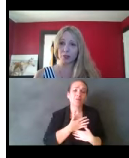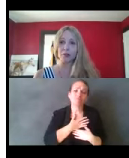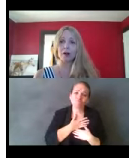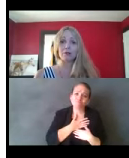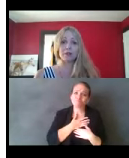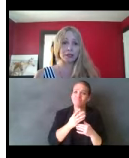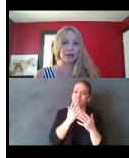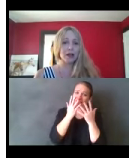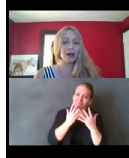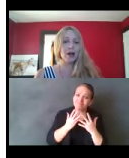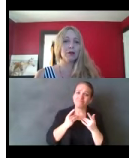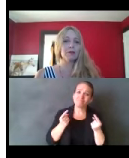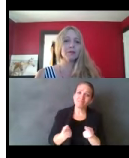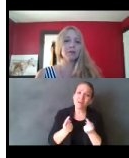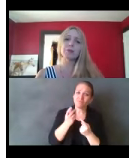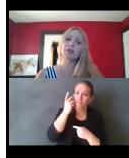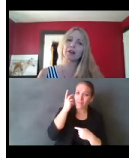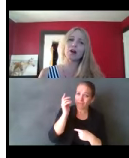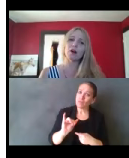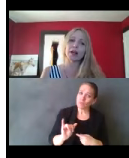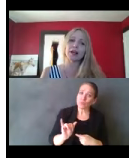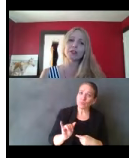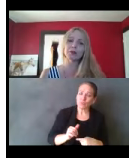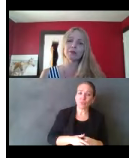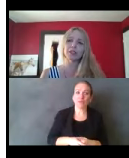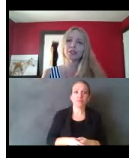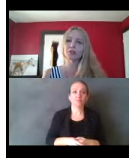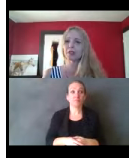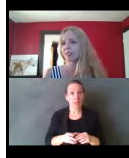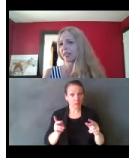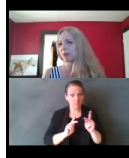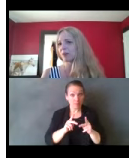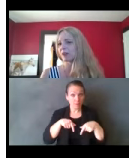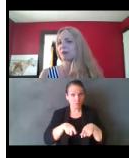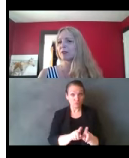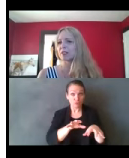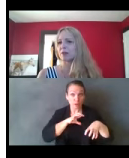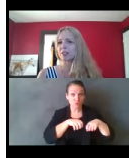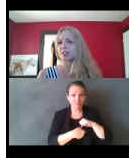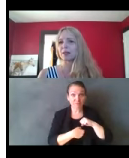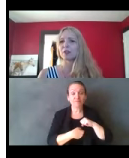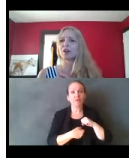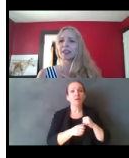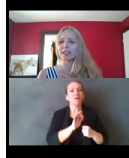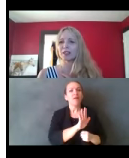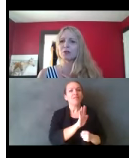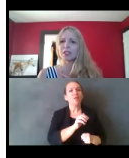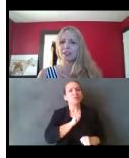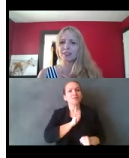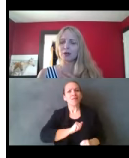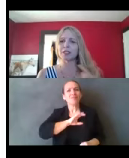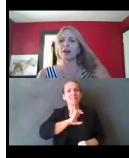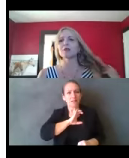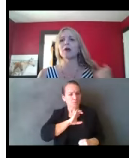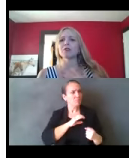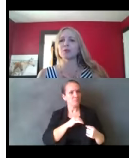up too often. People that are actually grieving usually keep their level of self-esteem. They're not getting those